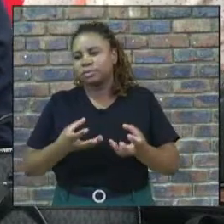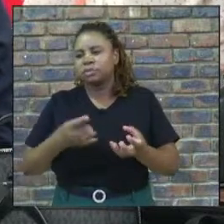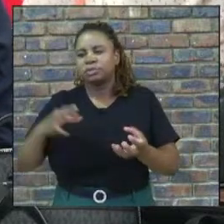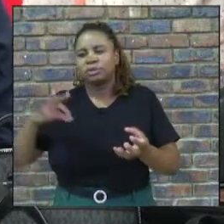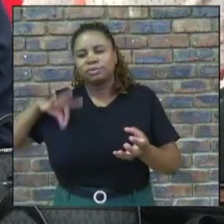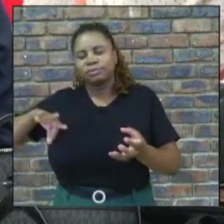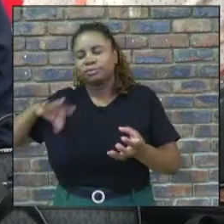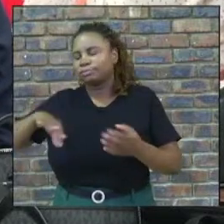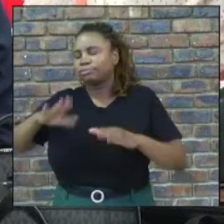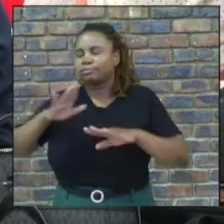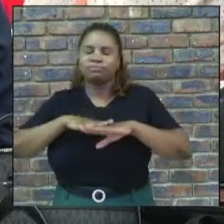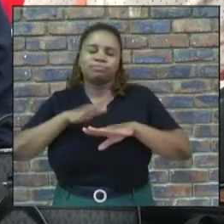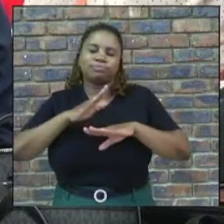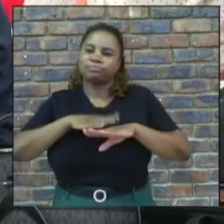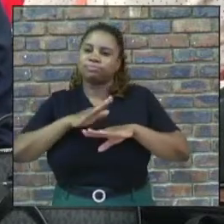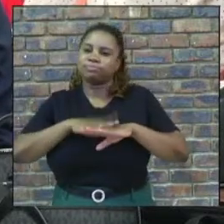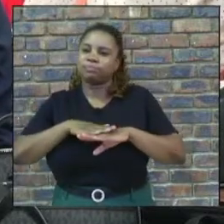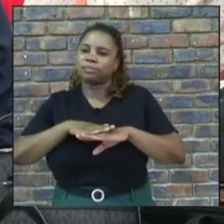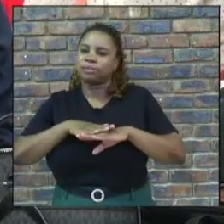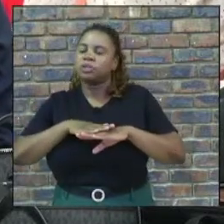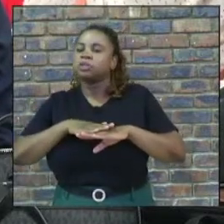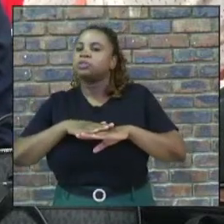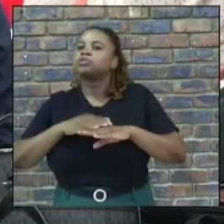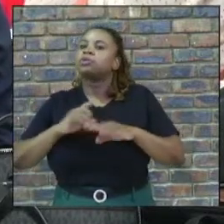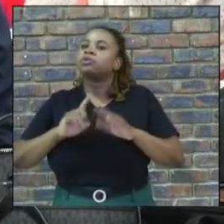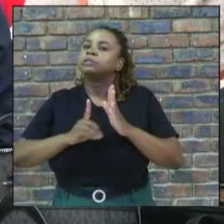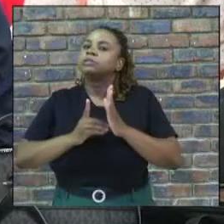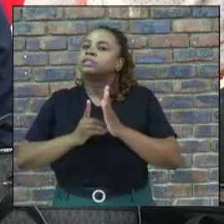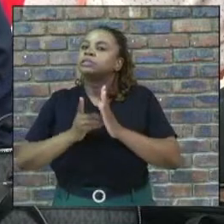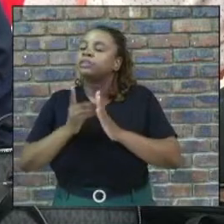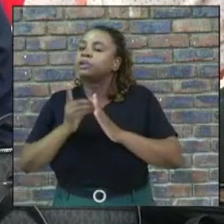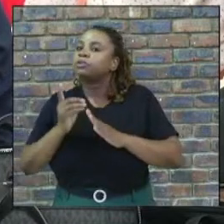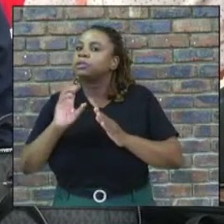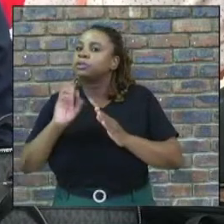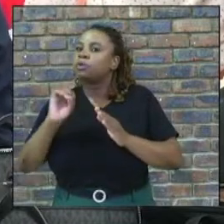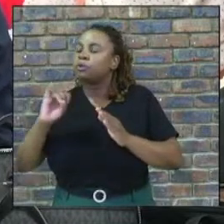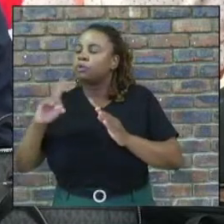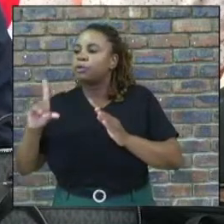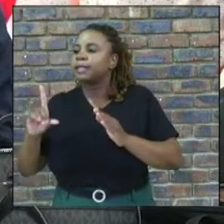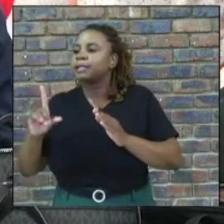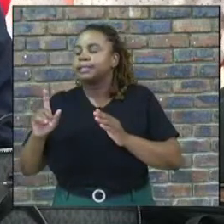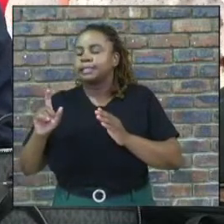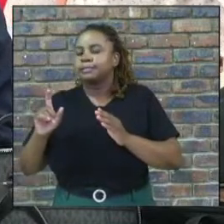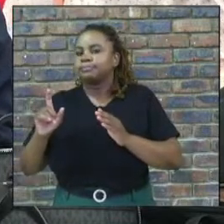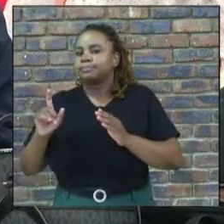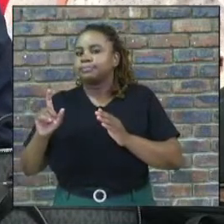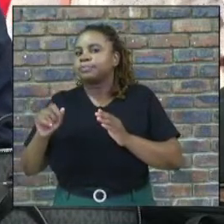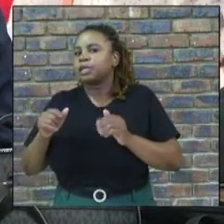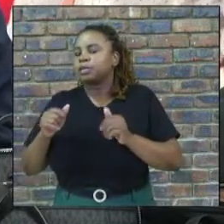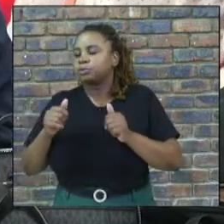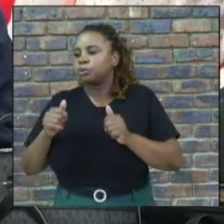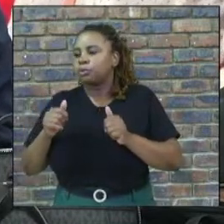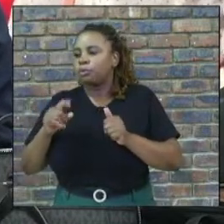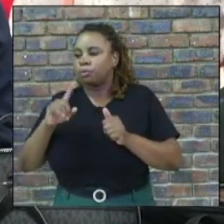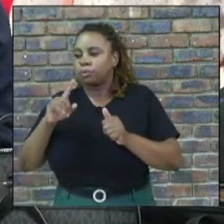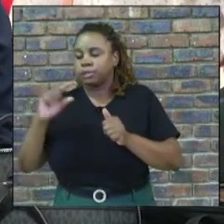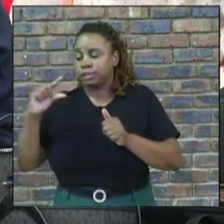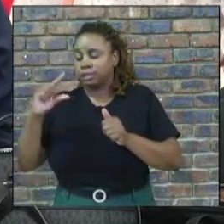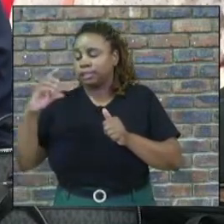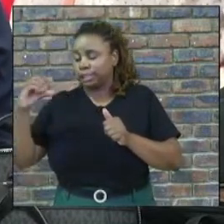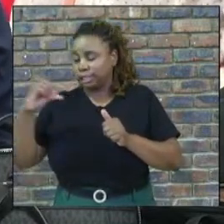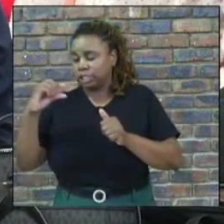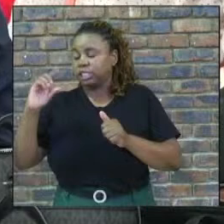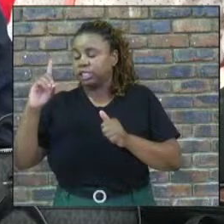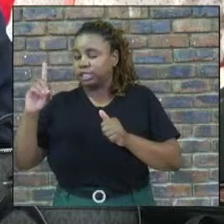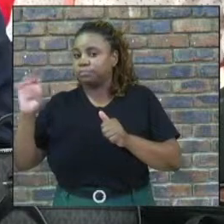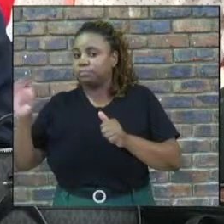the development of the oil and gas sector, it will contribute immensely in the GDP in terms of job